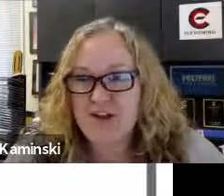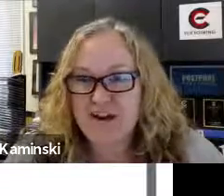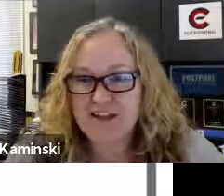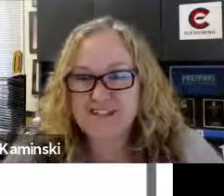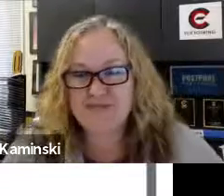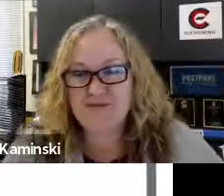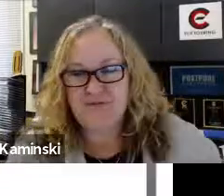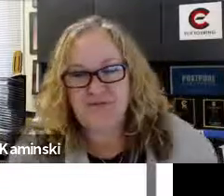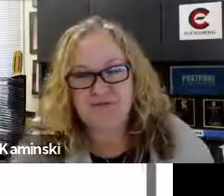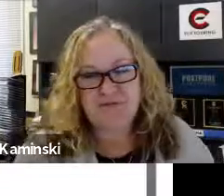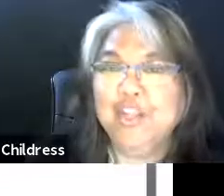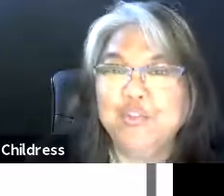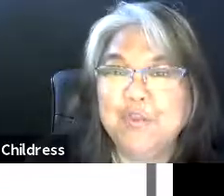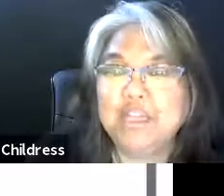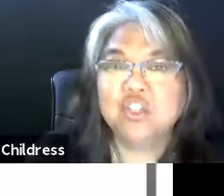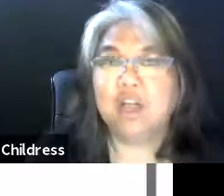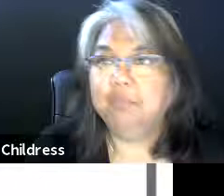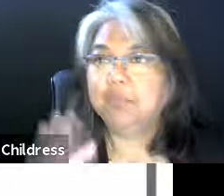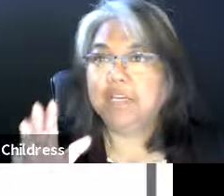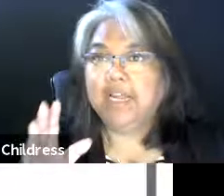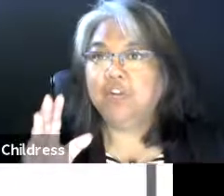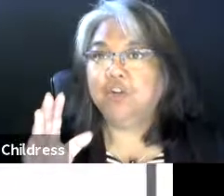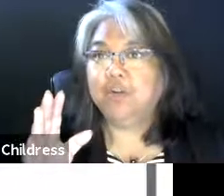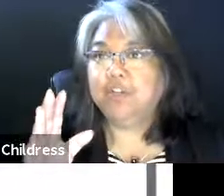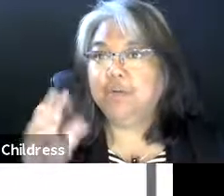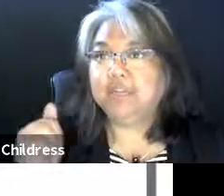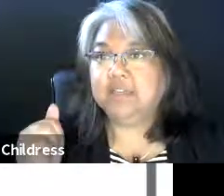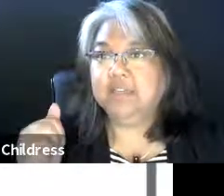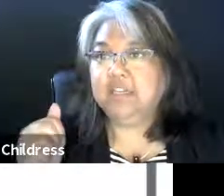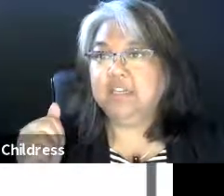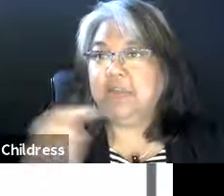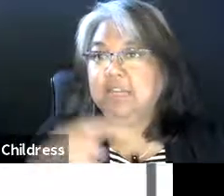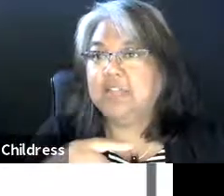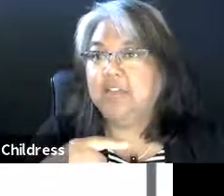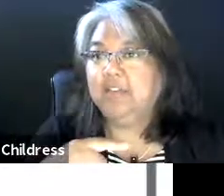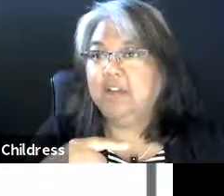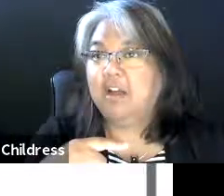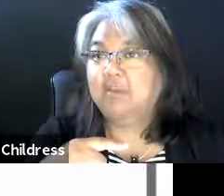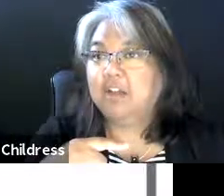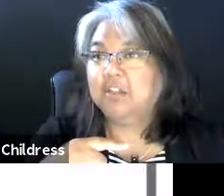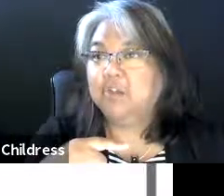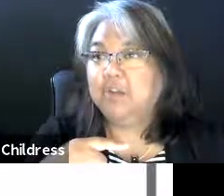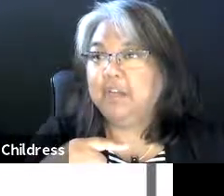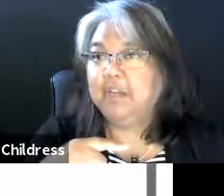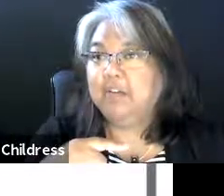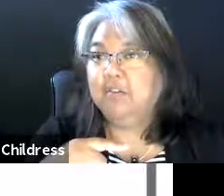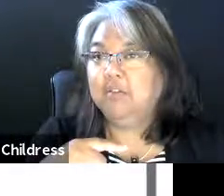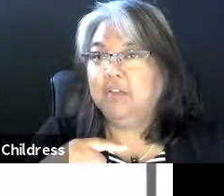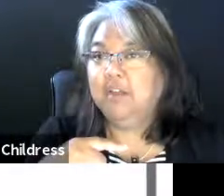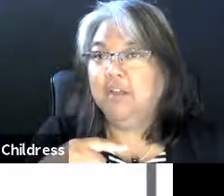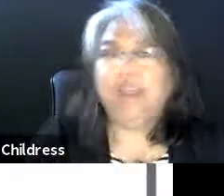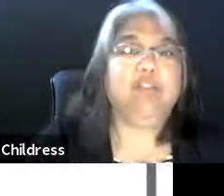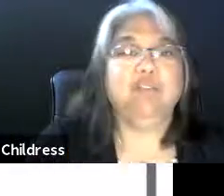our audience. Okay, thank you very much. Can I confirm that you guys can see my slide on the screen right